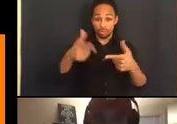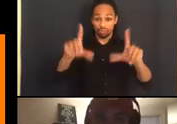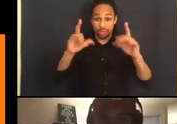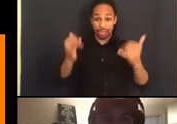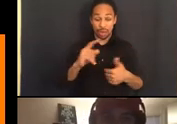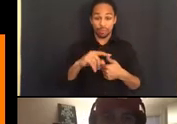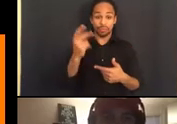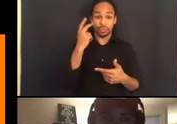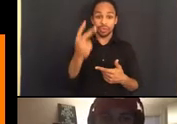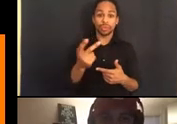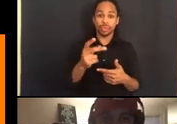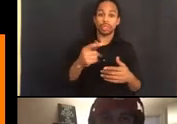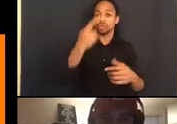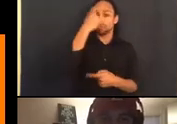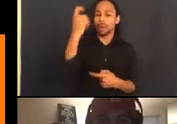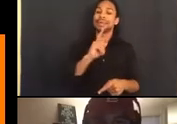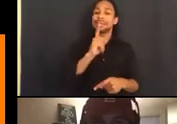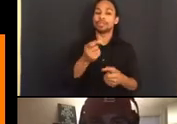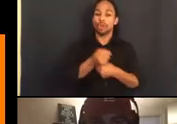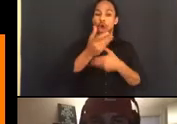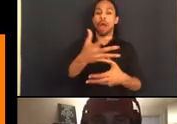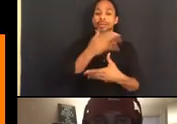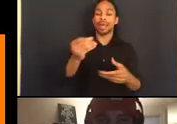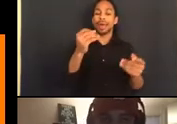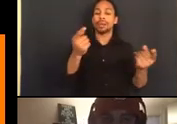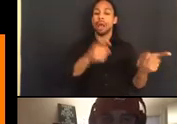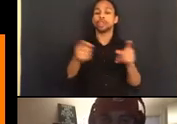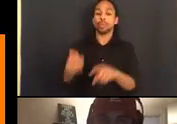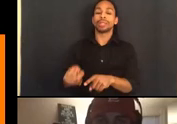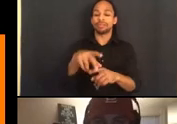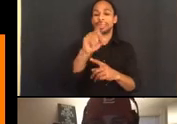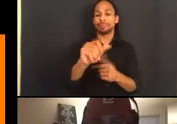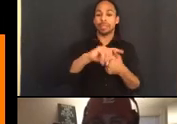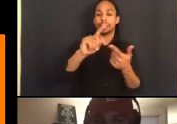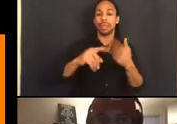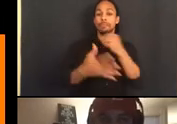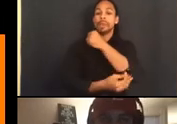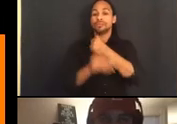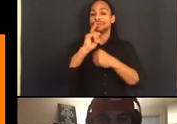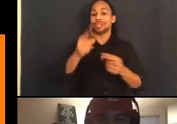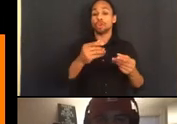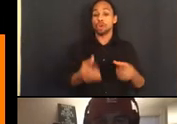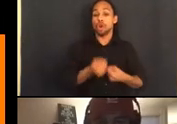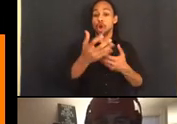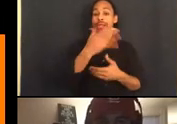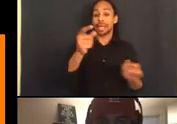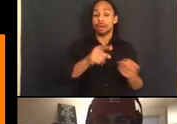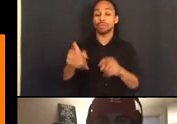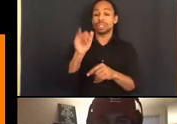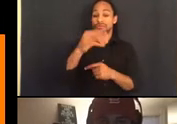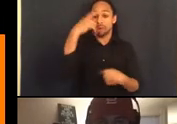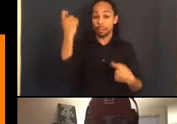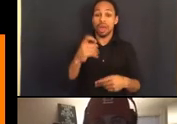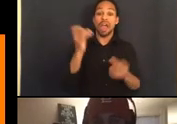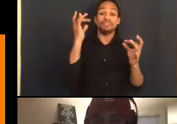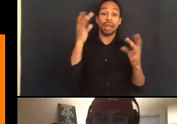will that says trauma is a cause and consequence of disability, poverty is a cause and consequence of trauma, and violence and deprivation is a cause and a